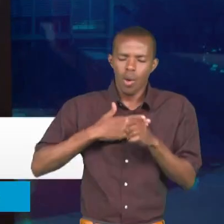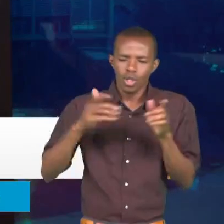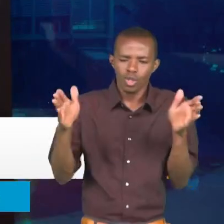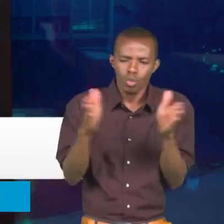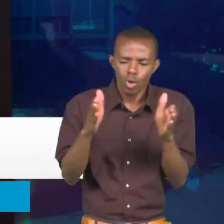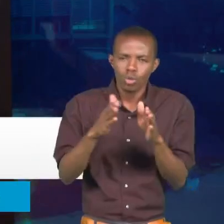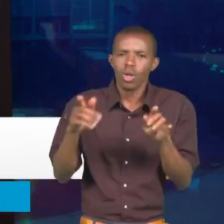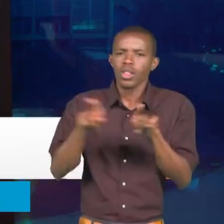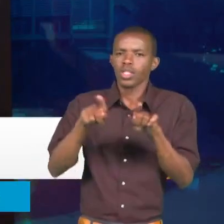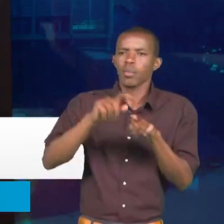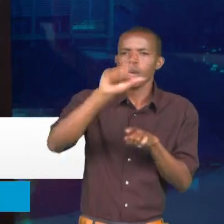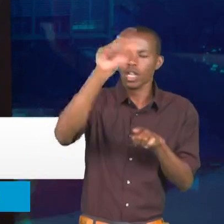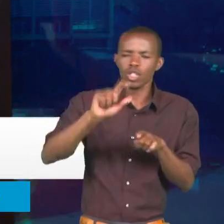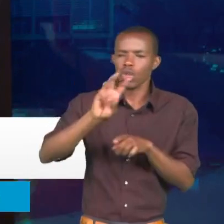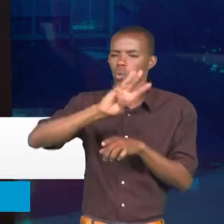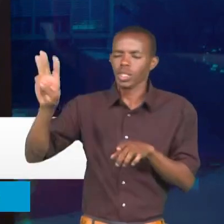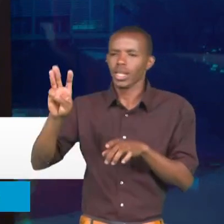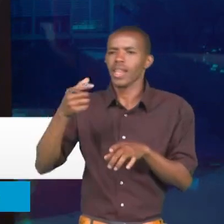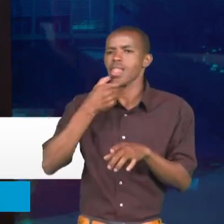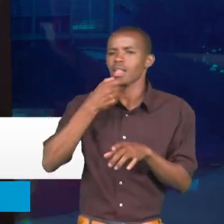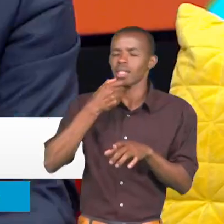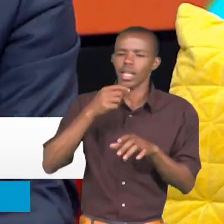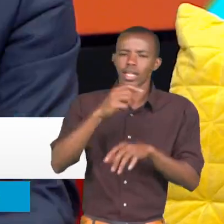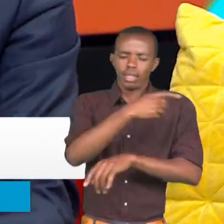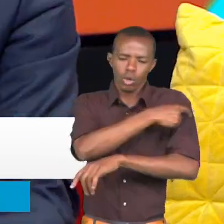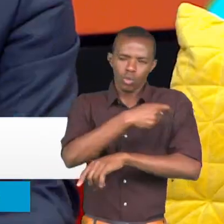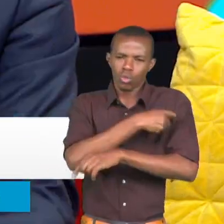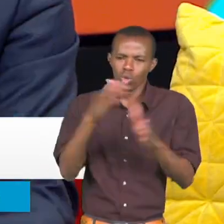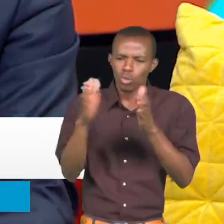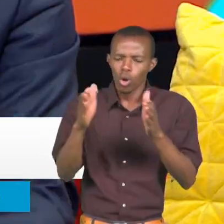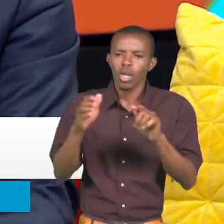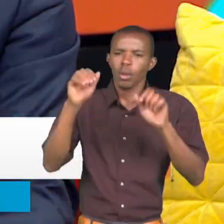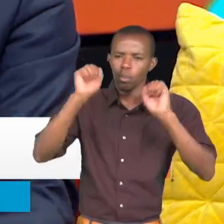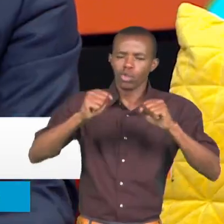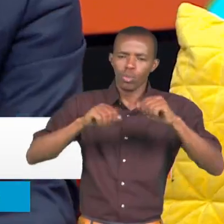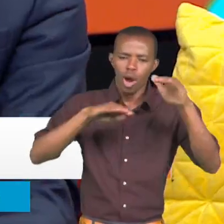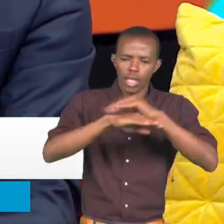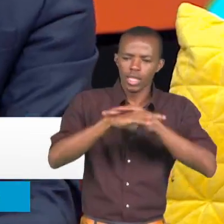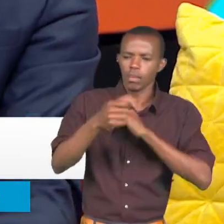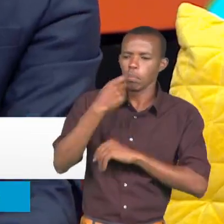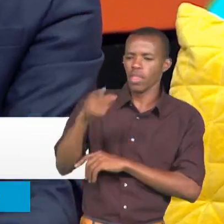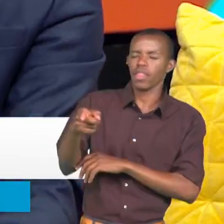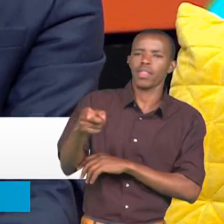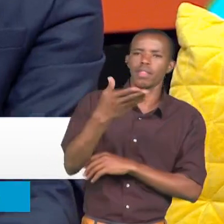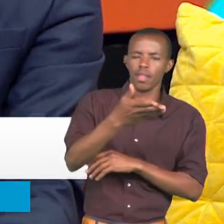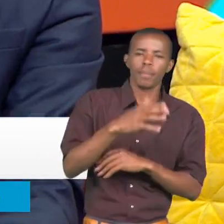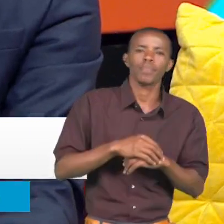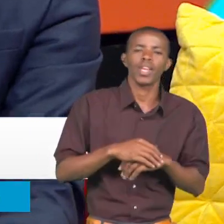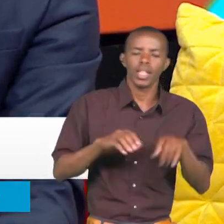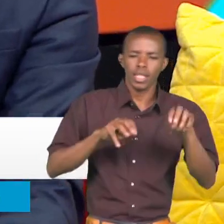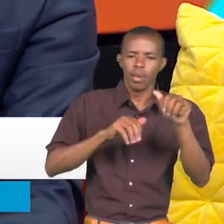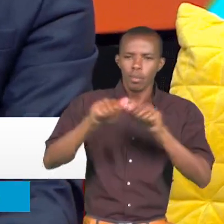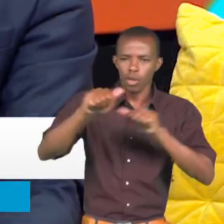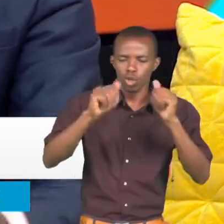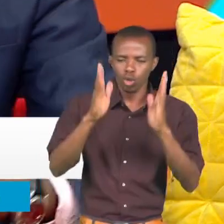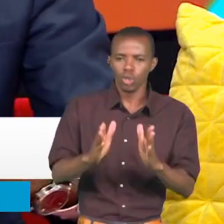regions, Western Nyanza. So in such clinics, you can access PrEP from there. Okay. Yeah. You know, even administration of